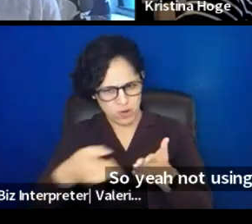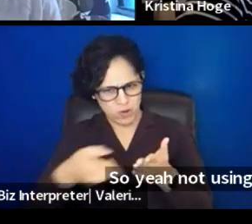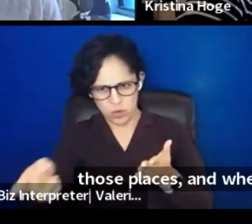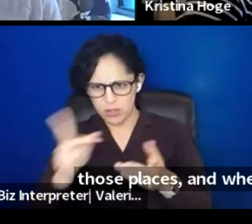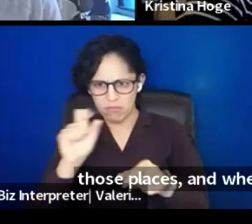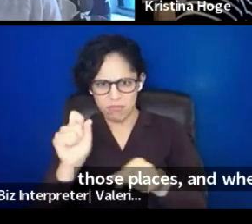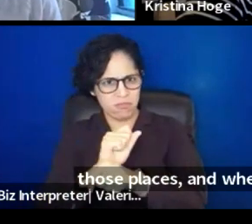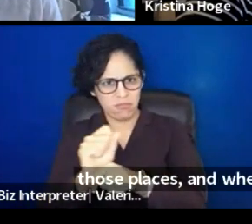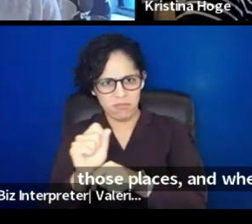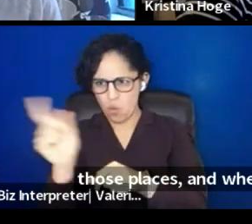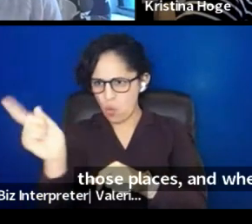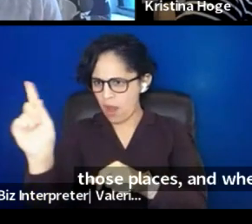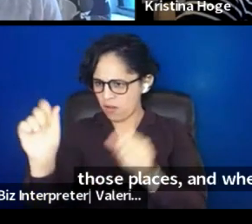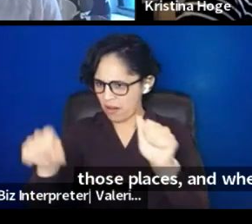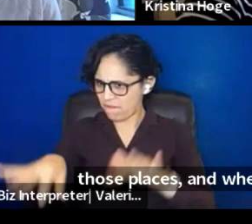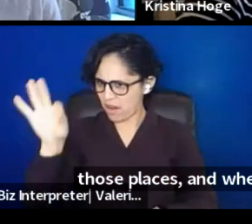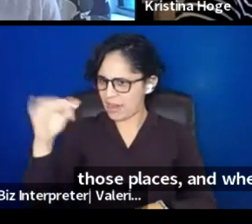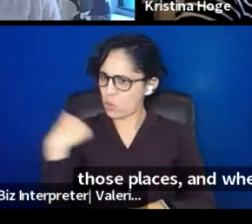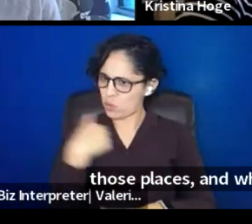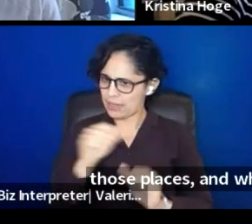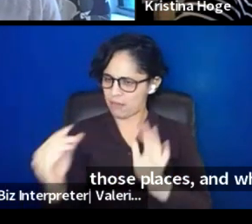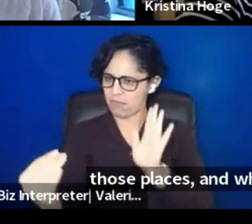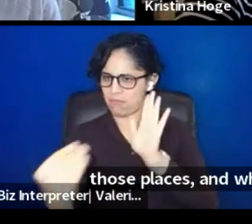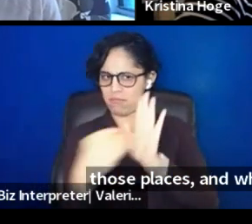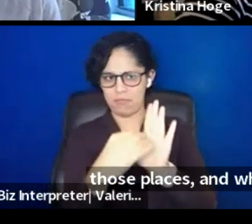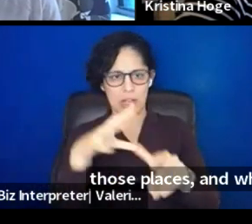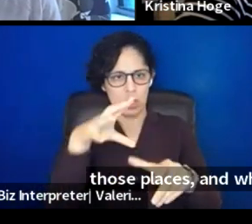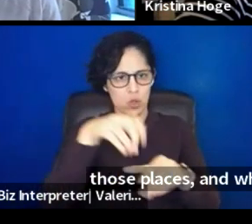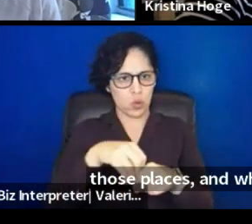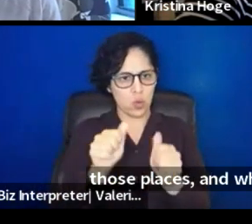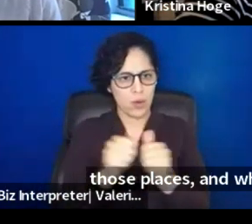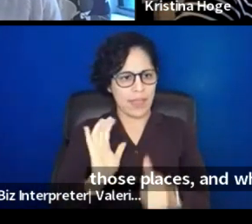so we can put that information in our welcome packets.